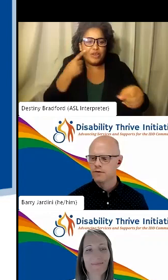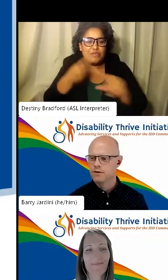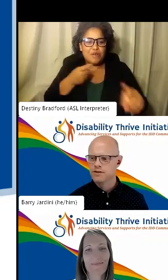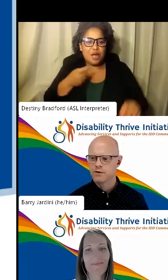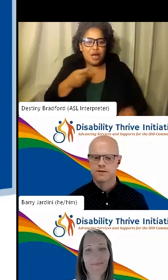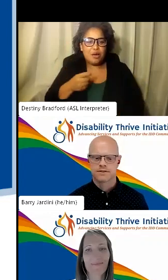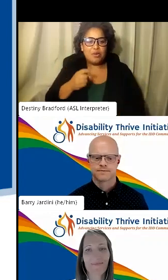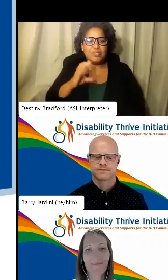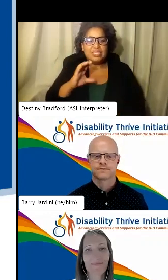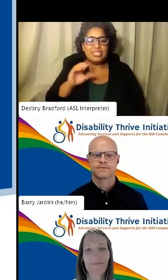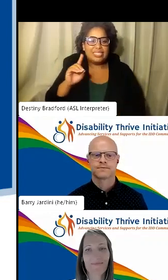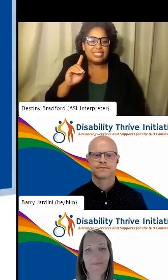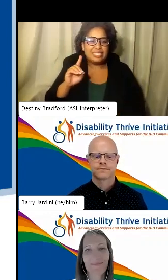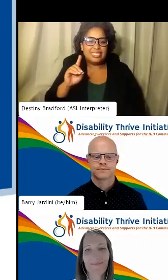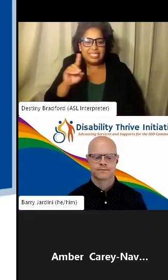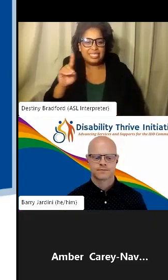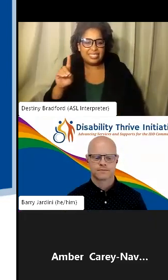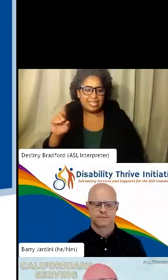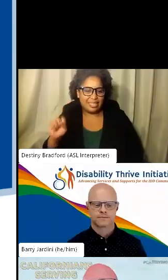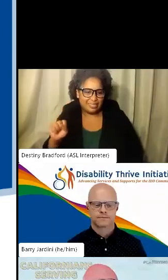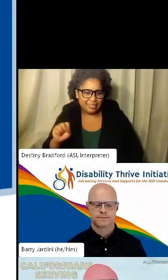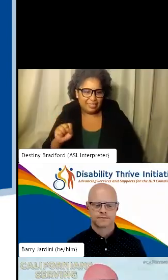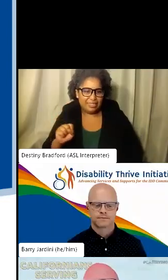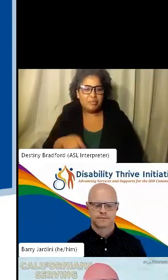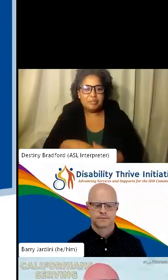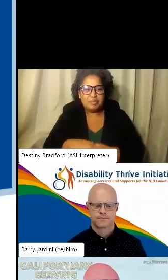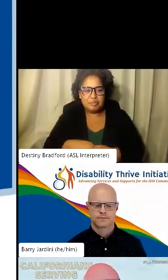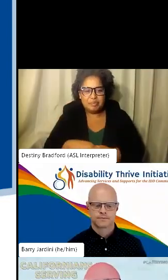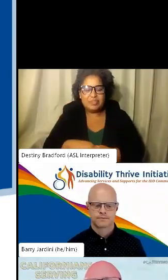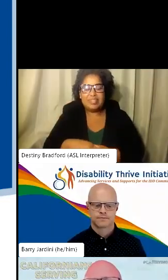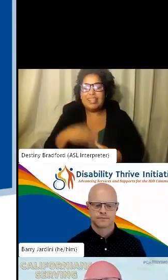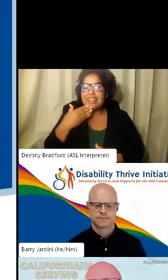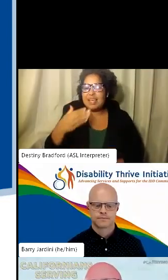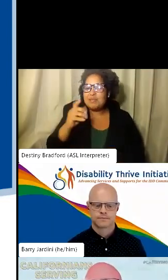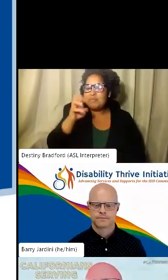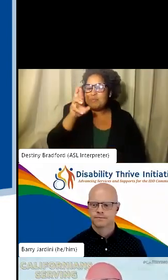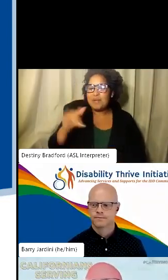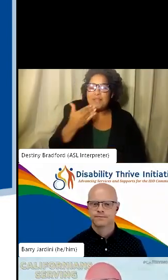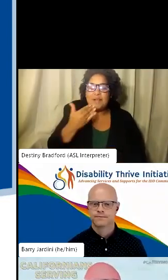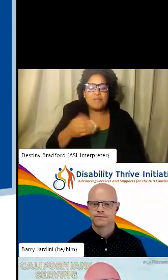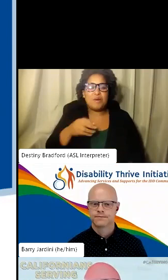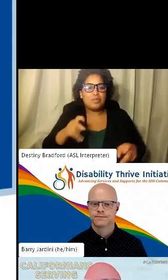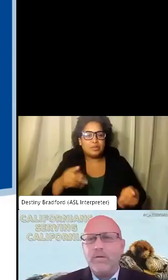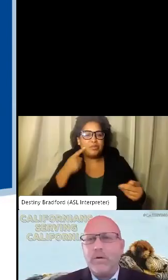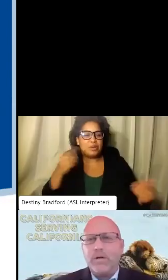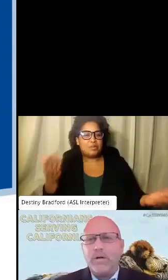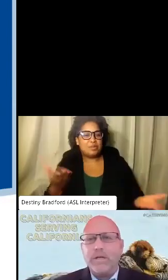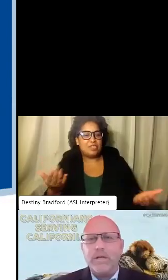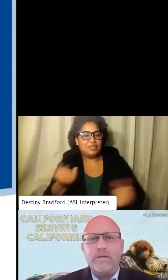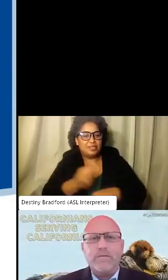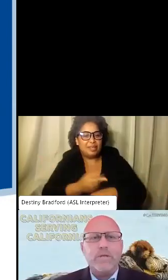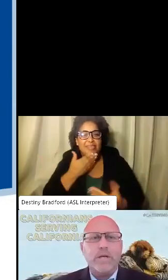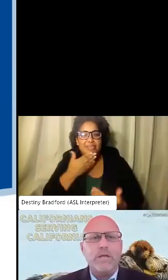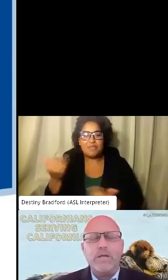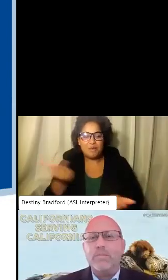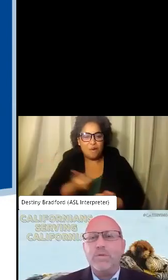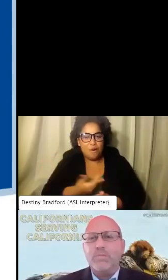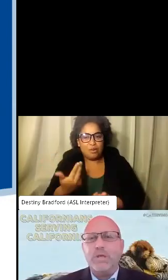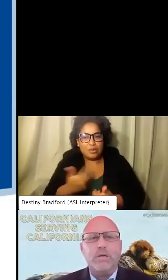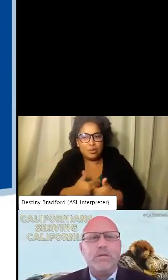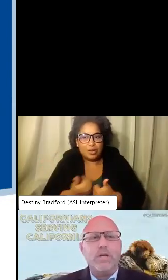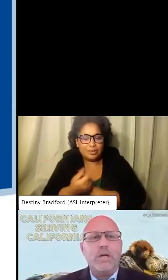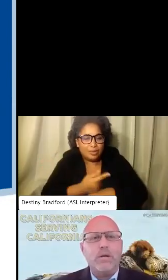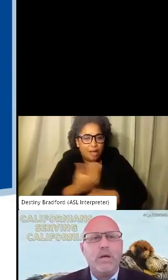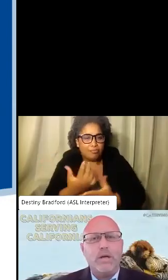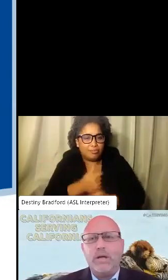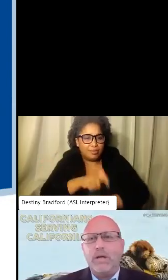being here. The floor is yours. Thank you, Barry, and thank you for the opportunity to be here, and thank you to our attendees for taking the time to